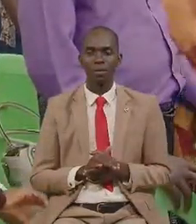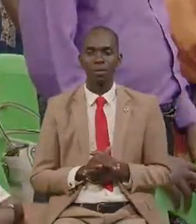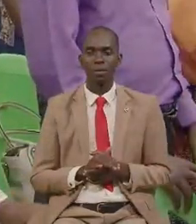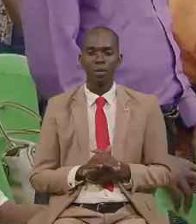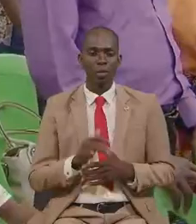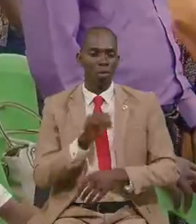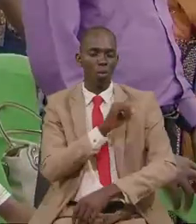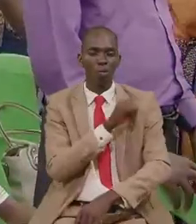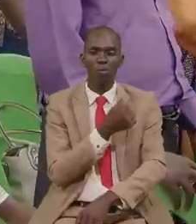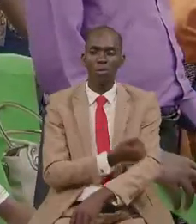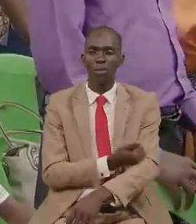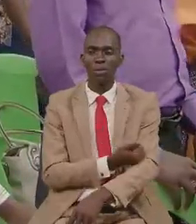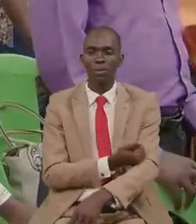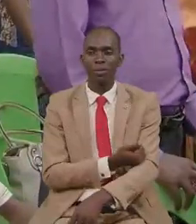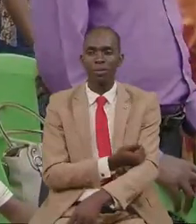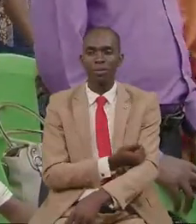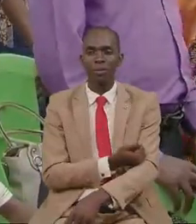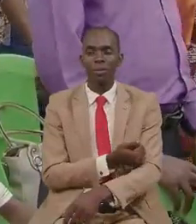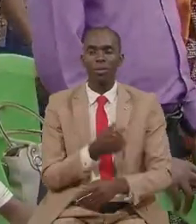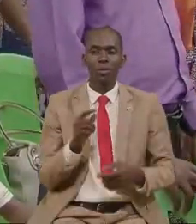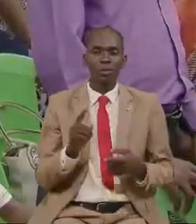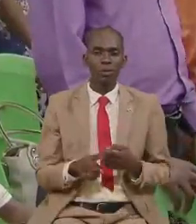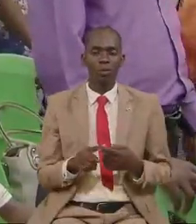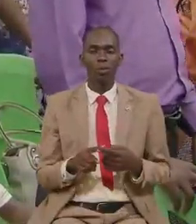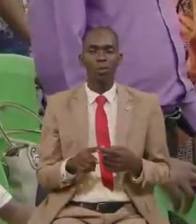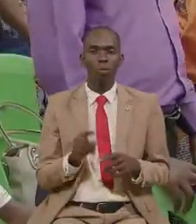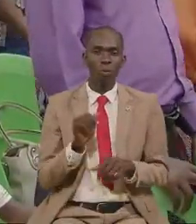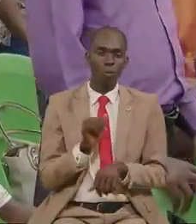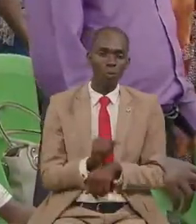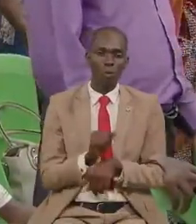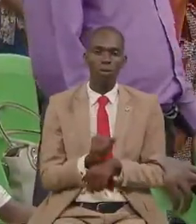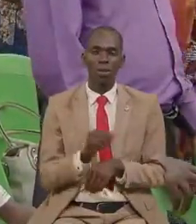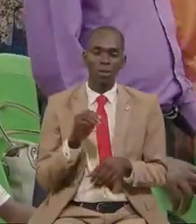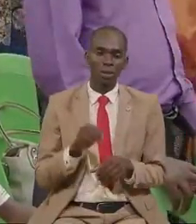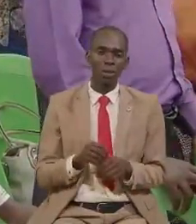Authorization to walk in his steps.